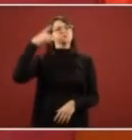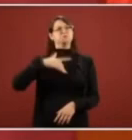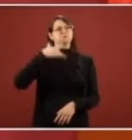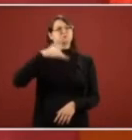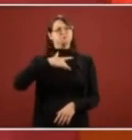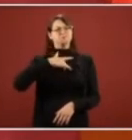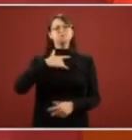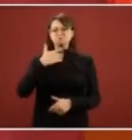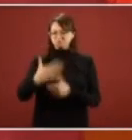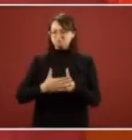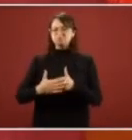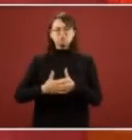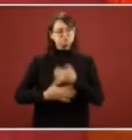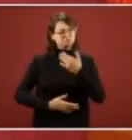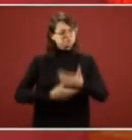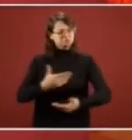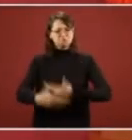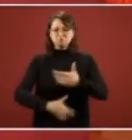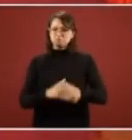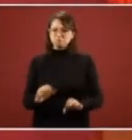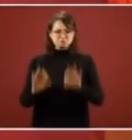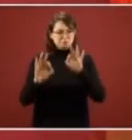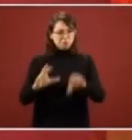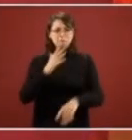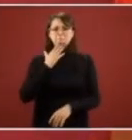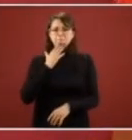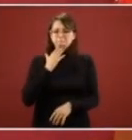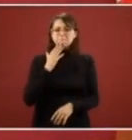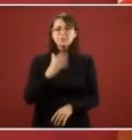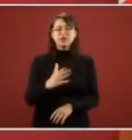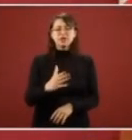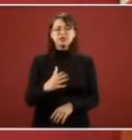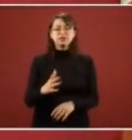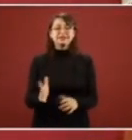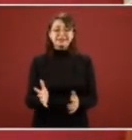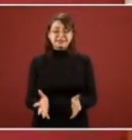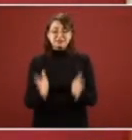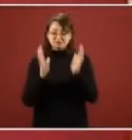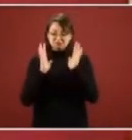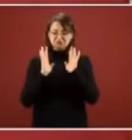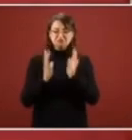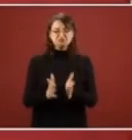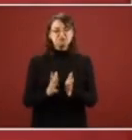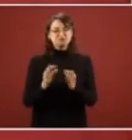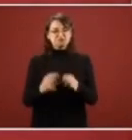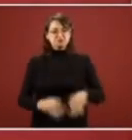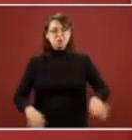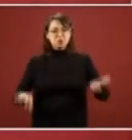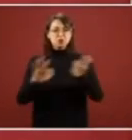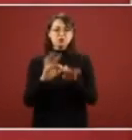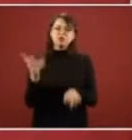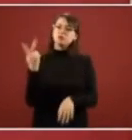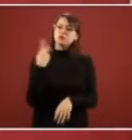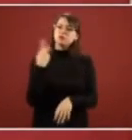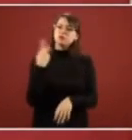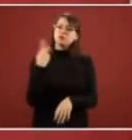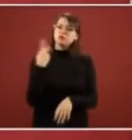ya se definieron las políticas fundamentales y ya se están